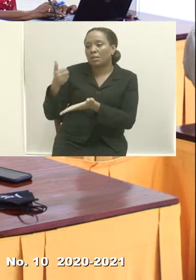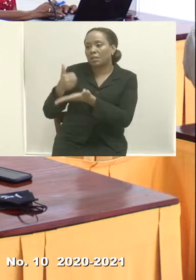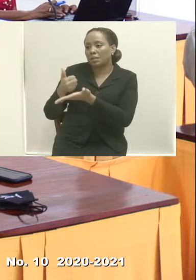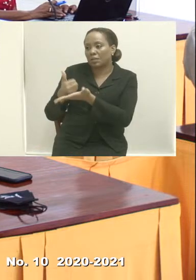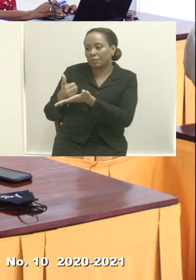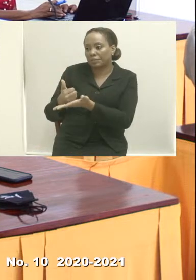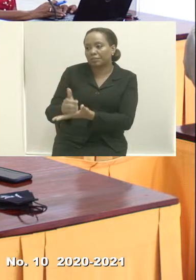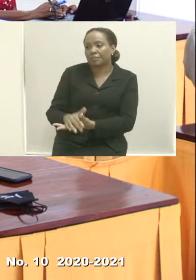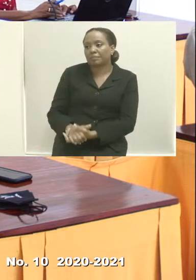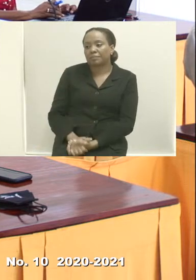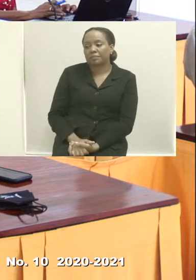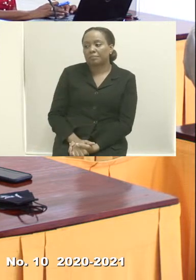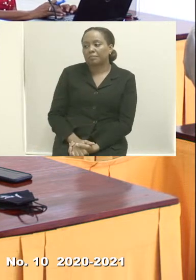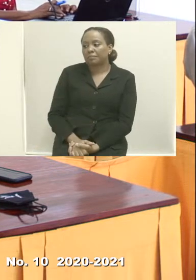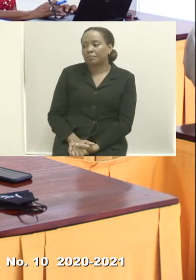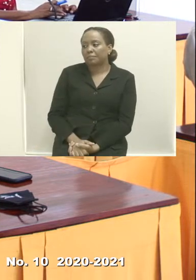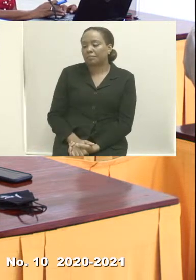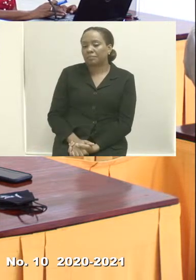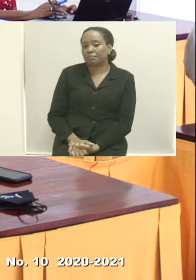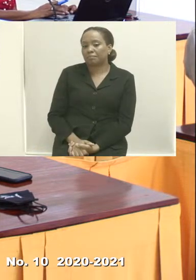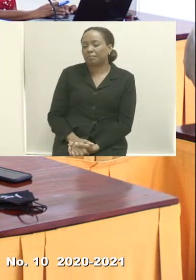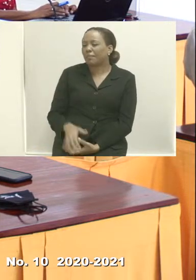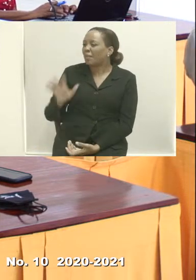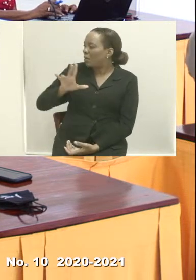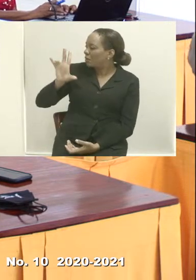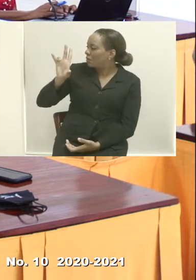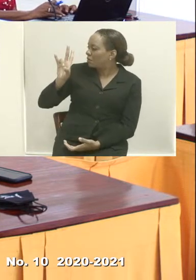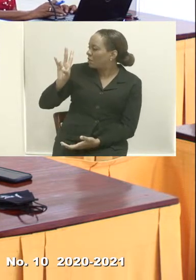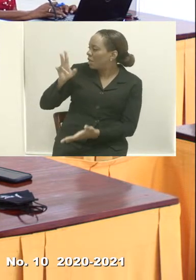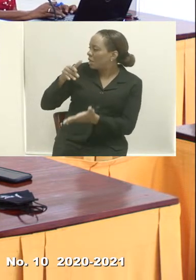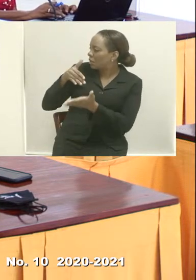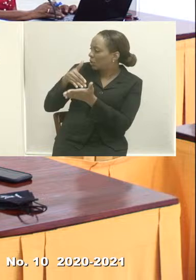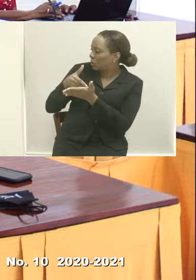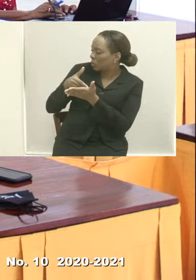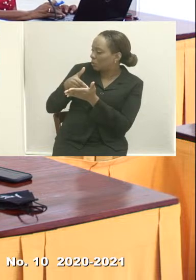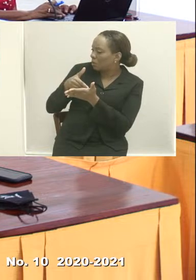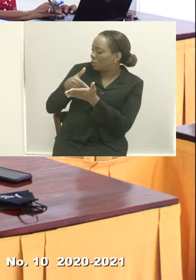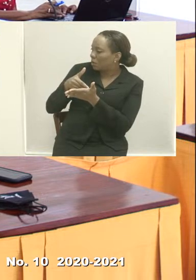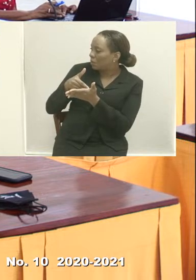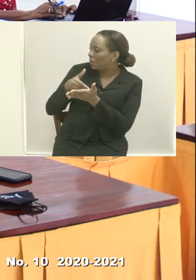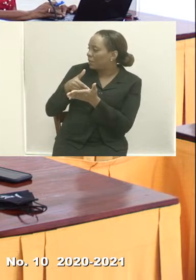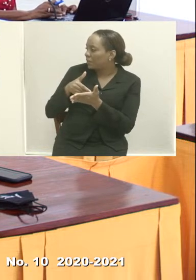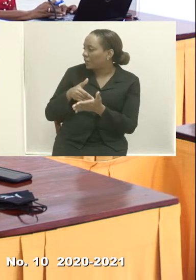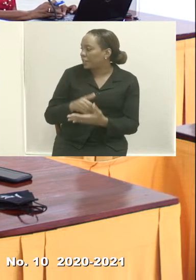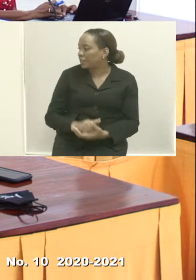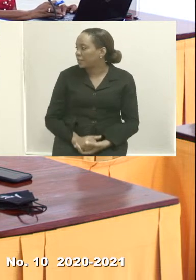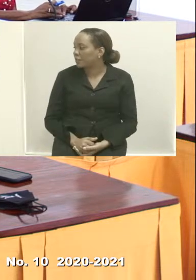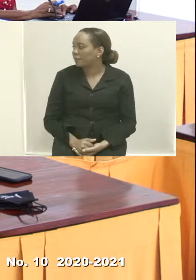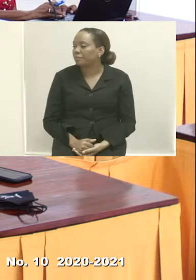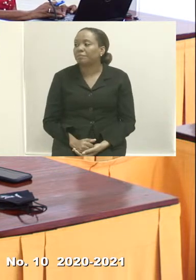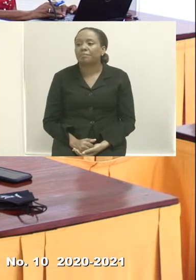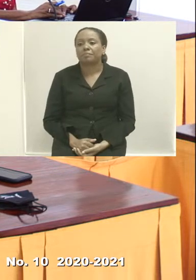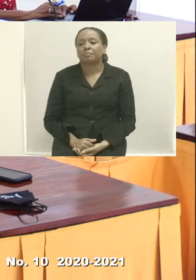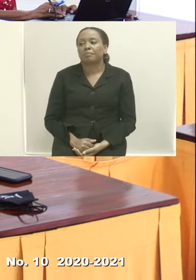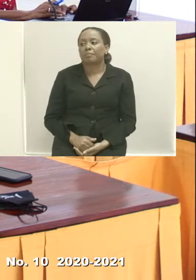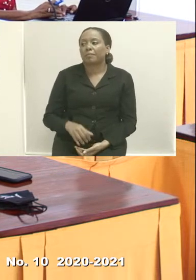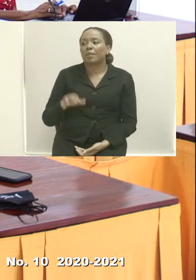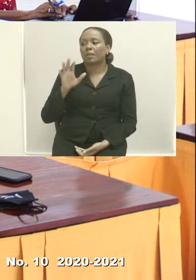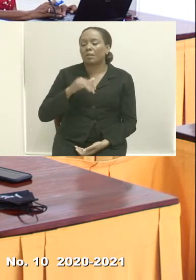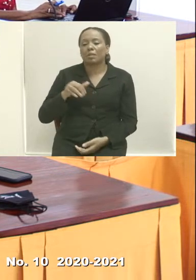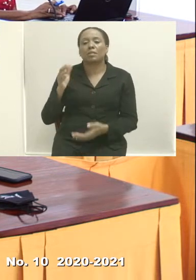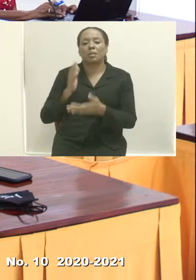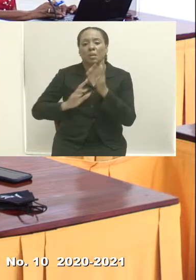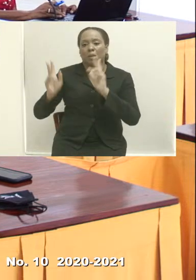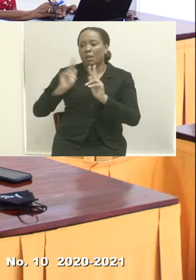There are 7,000, according to the last figures I have, 7,700 persons who would have applied for assistance